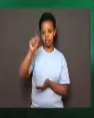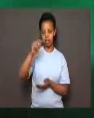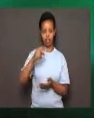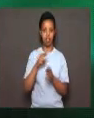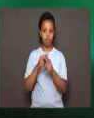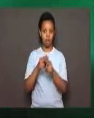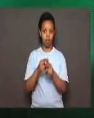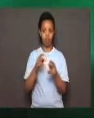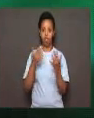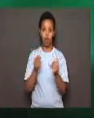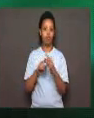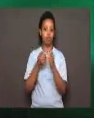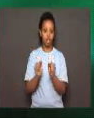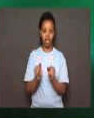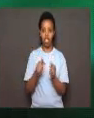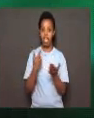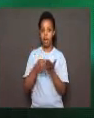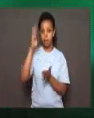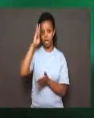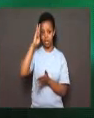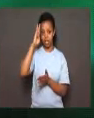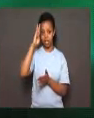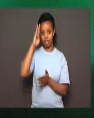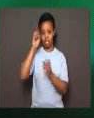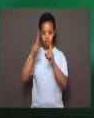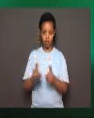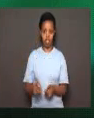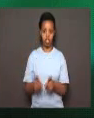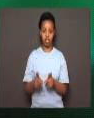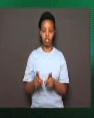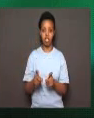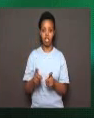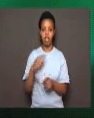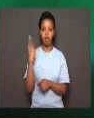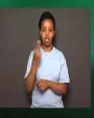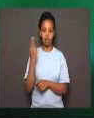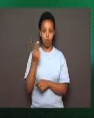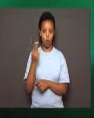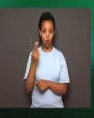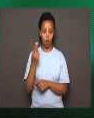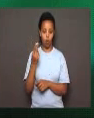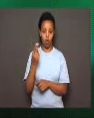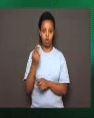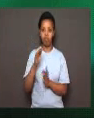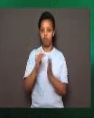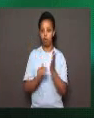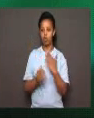Benedict's reagent is used as a test for the presence of reducing sugars.